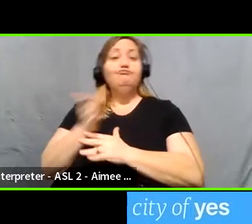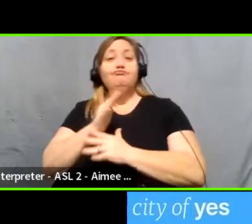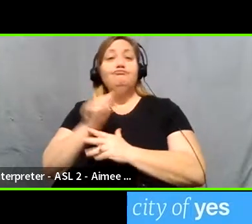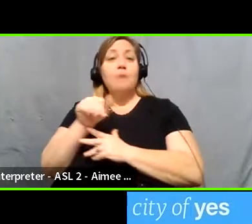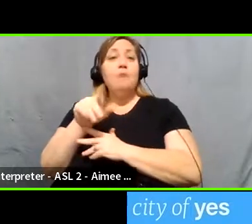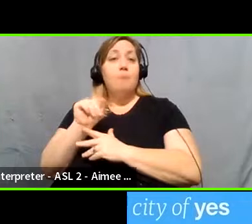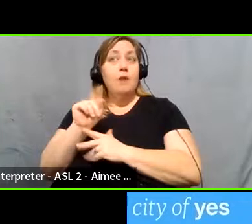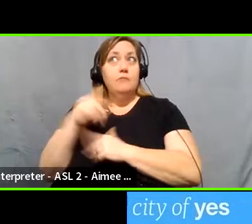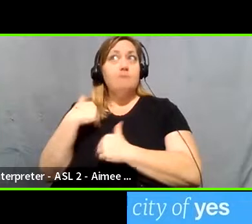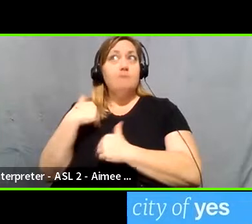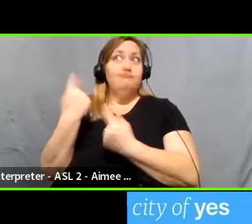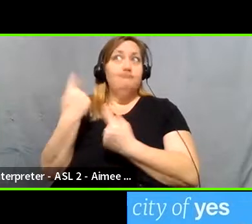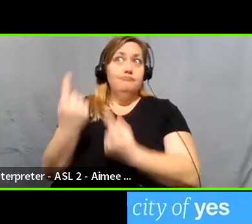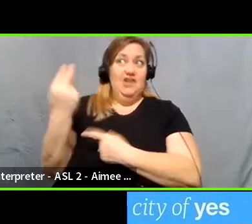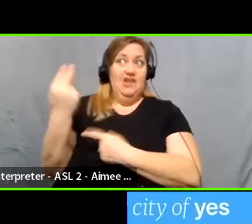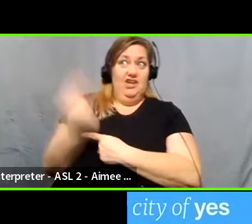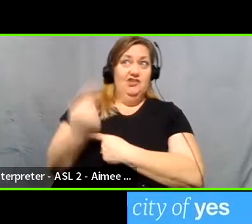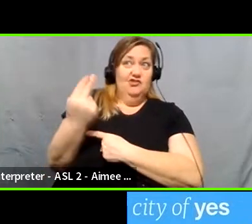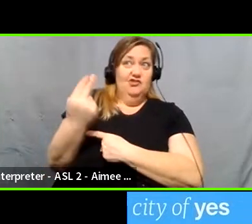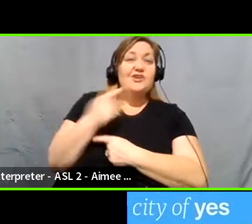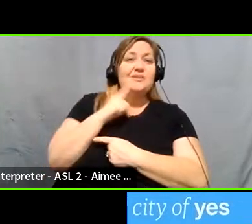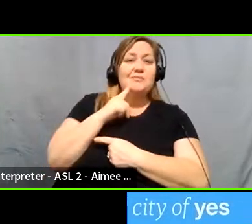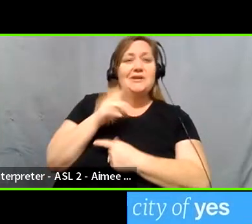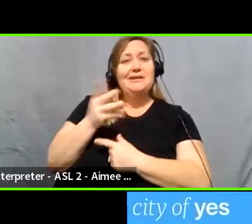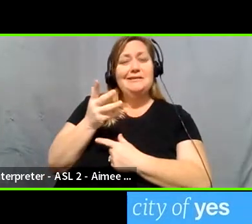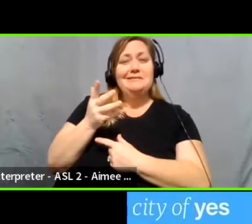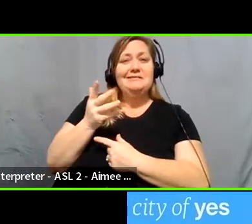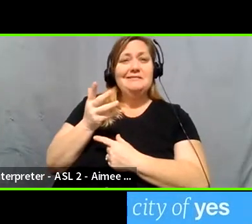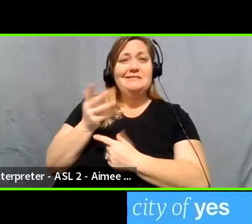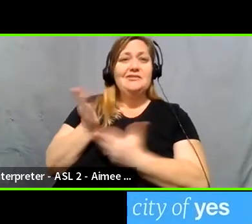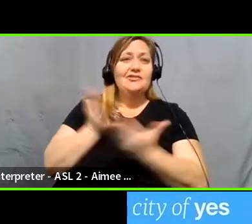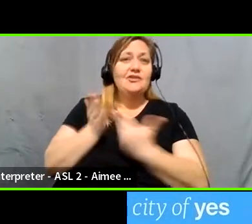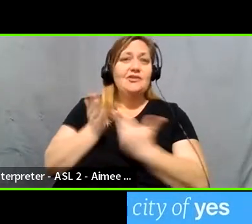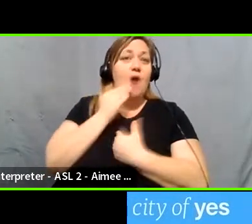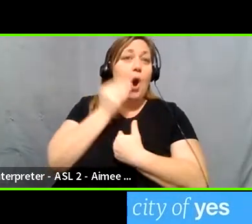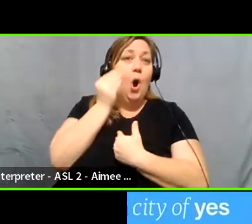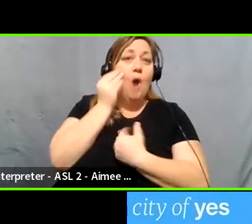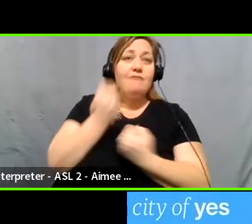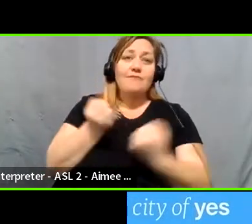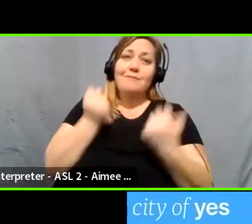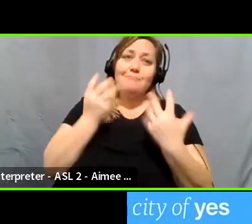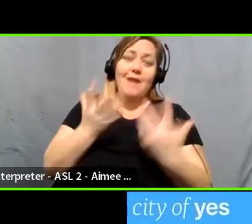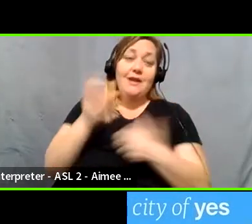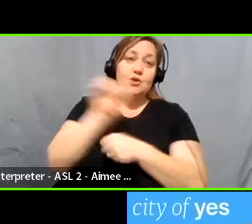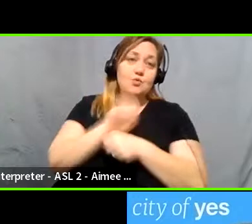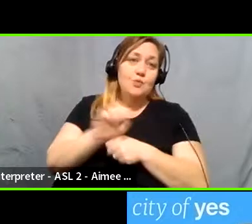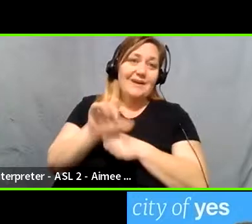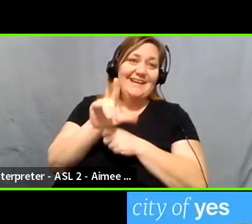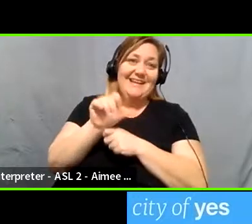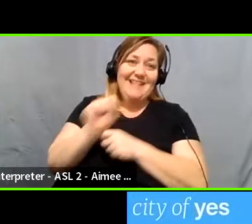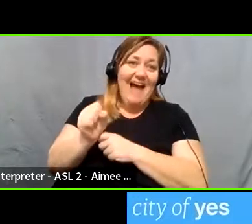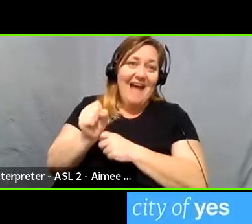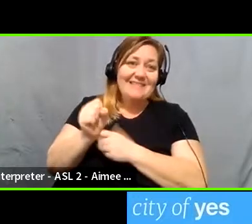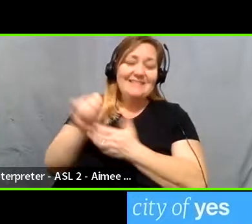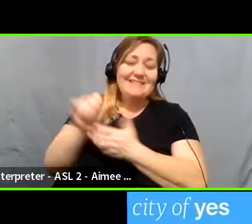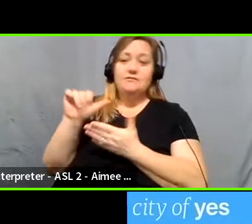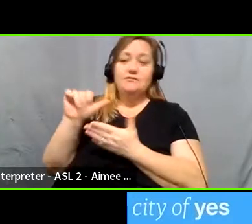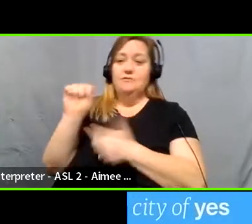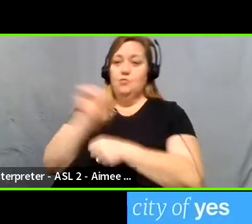traditionally in New York City's history been, you know, serves as home for many, you know, working class, middle class New Yorkers,